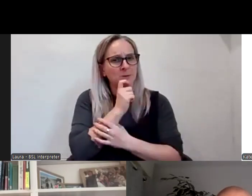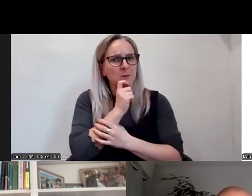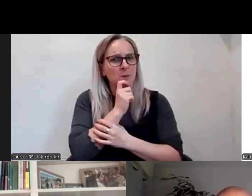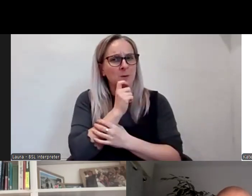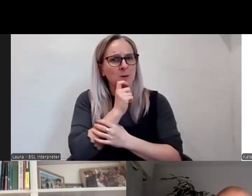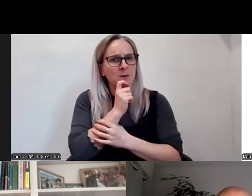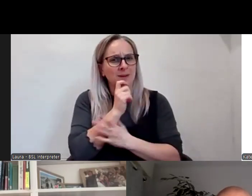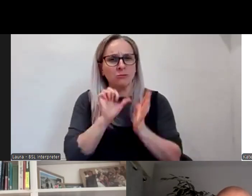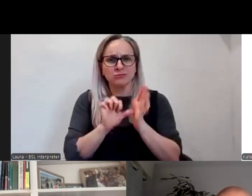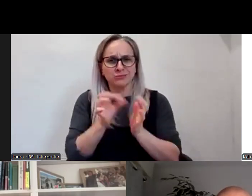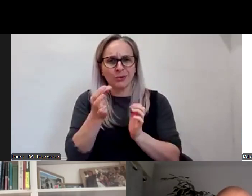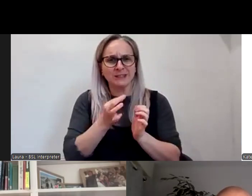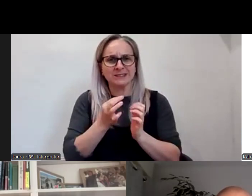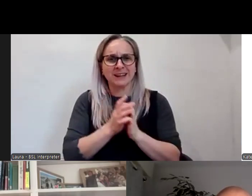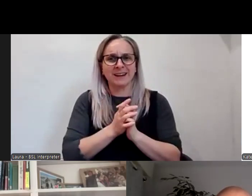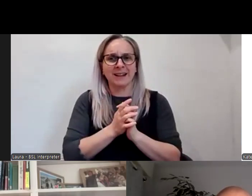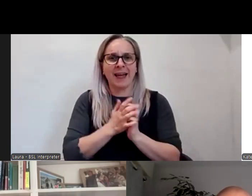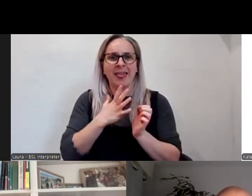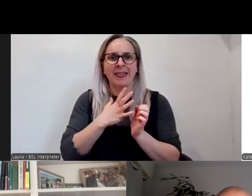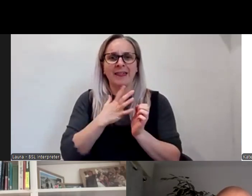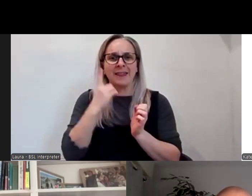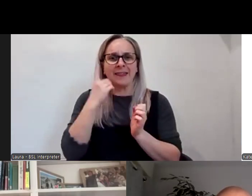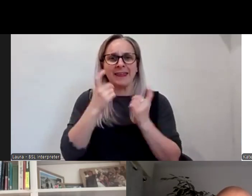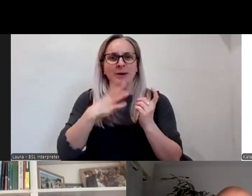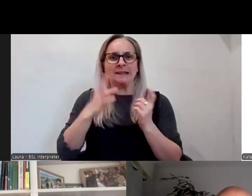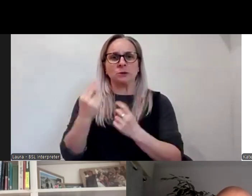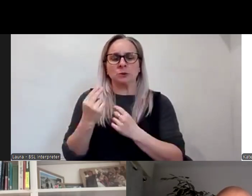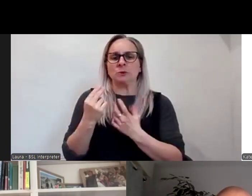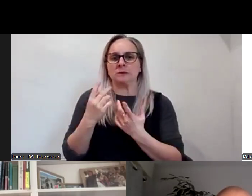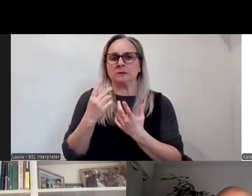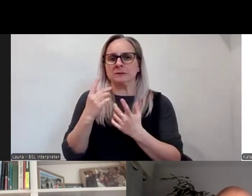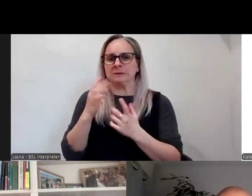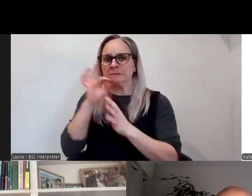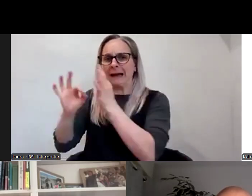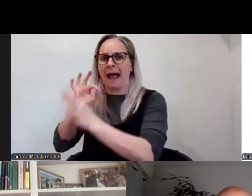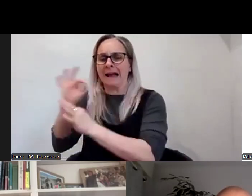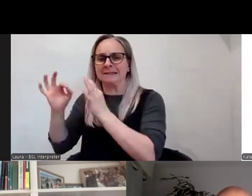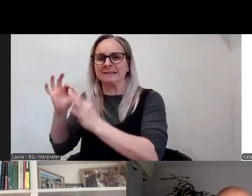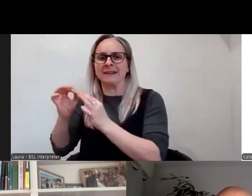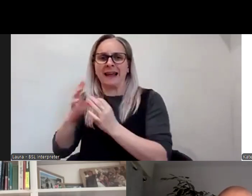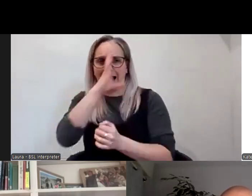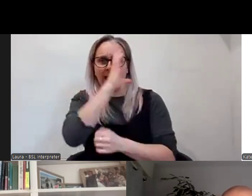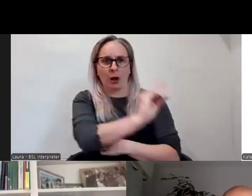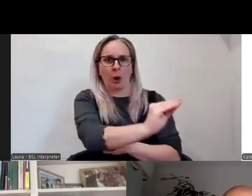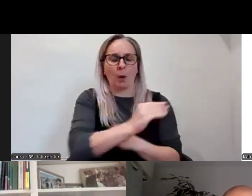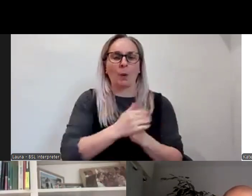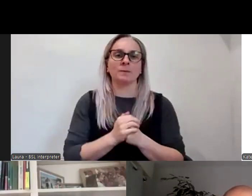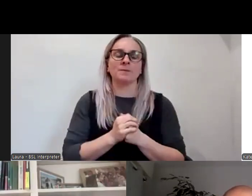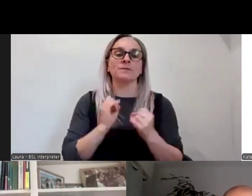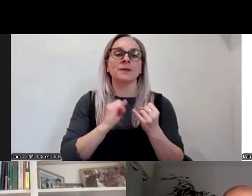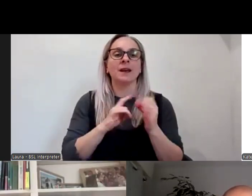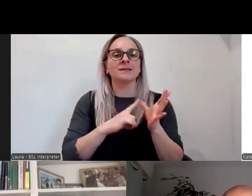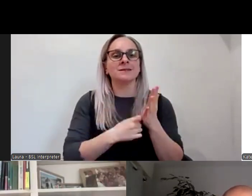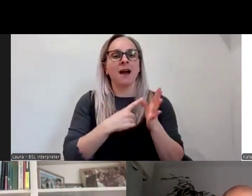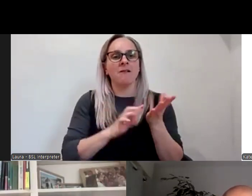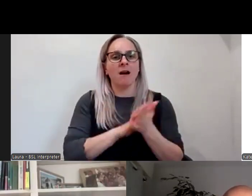is a toughie. Claire, I think that might be one where we need to come back to you and make a note about that one. Sarah has asked, should you already